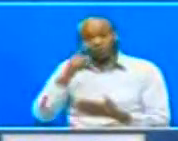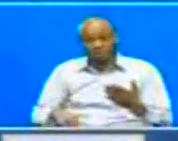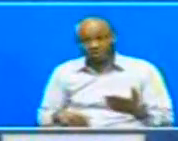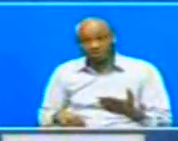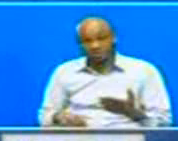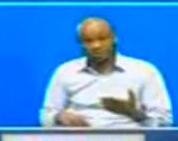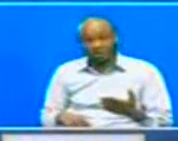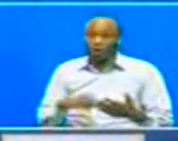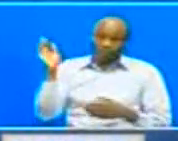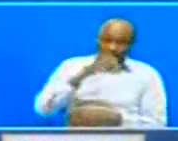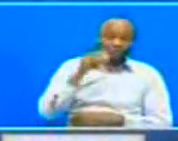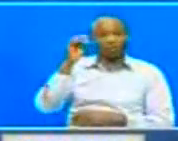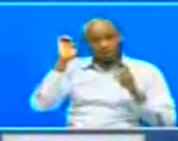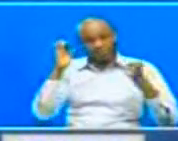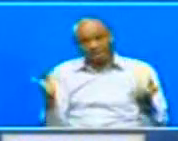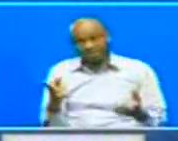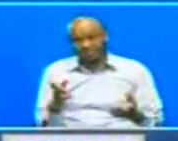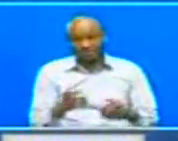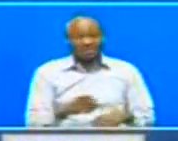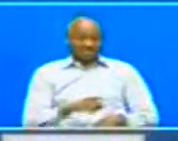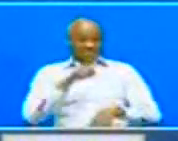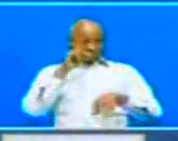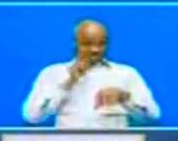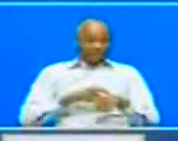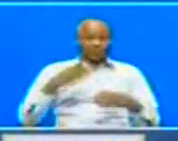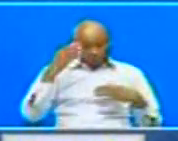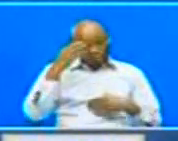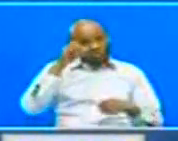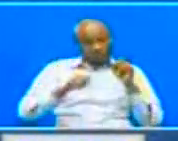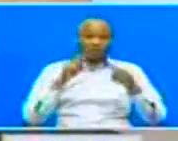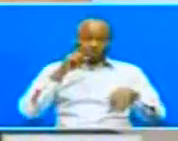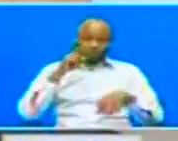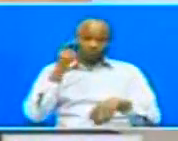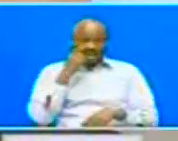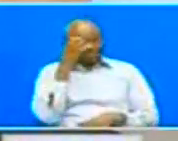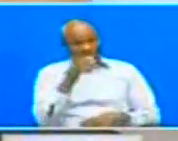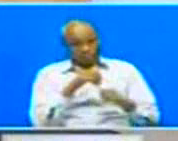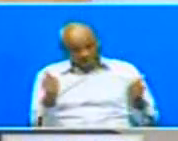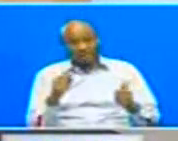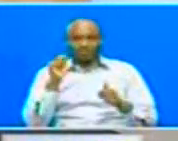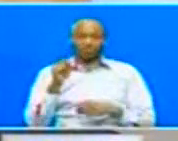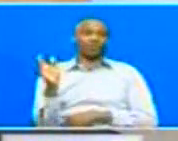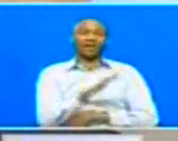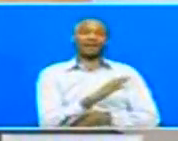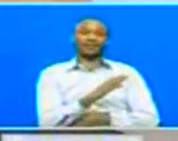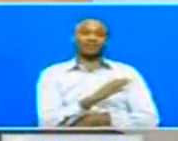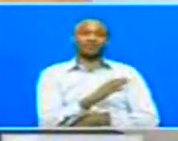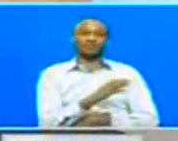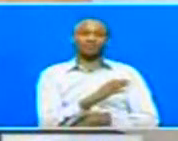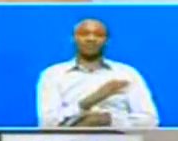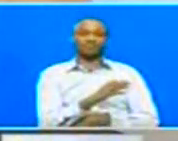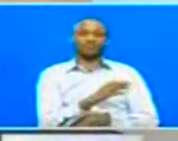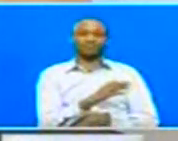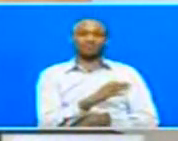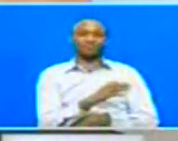why not? Will they also go back to Ethiopia? Well, once we stabilize Southern Sudan, as Kenya is participating in doing. My second.